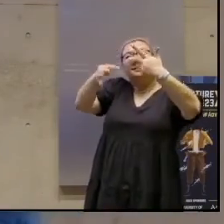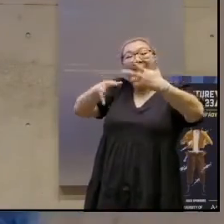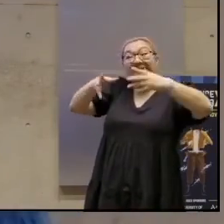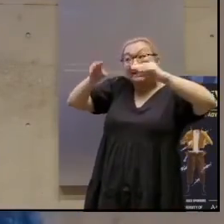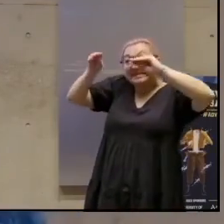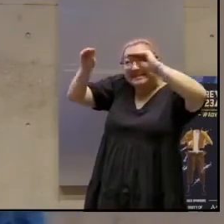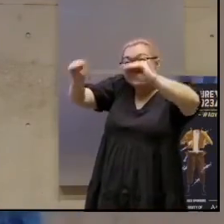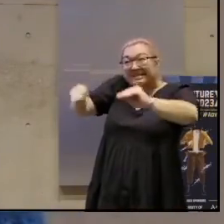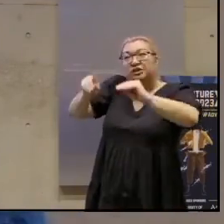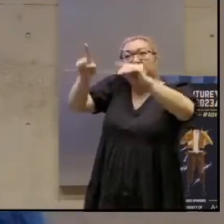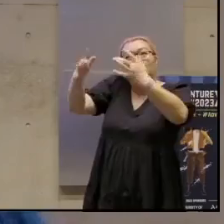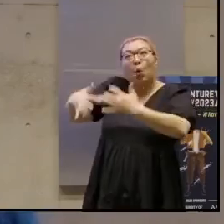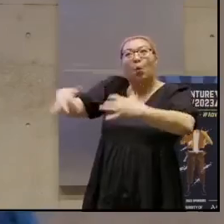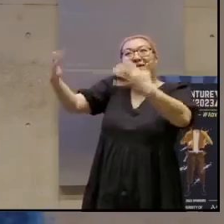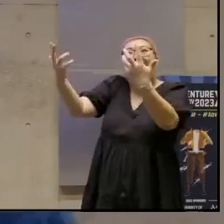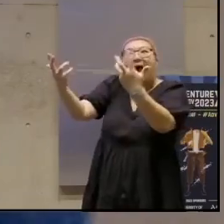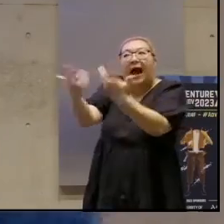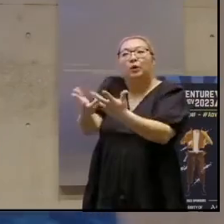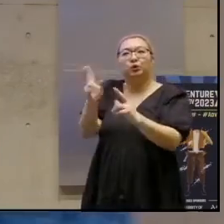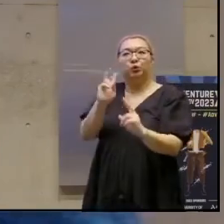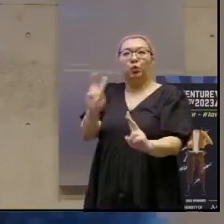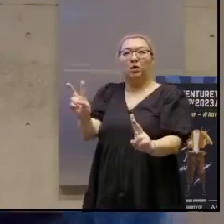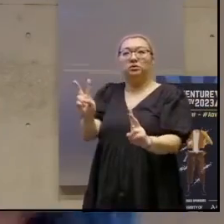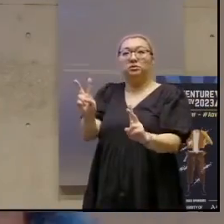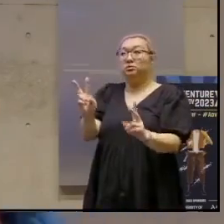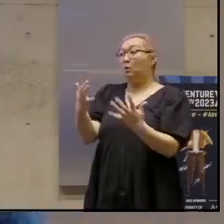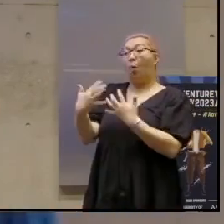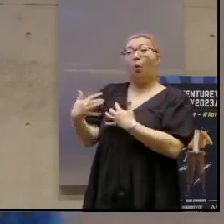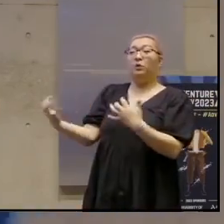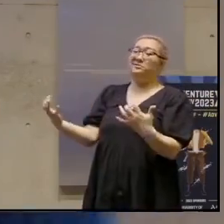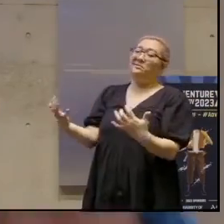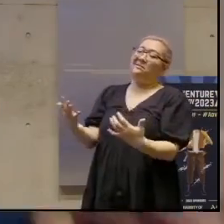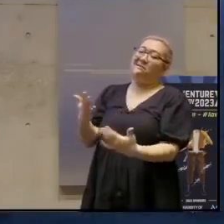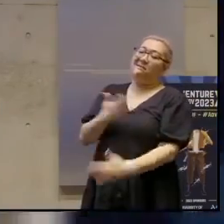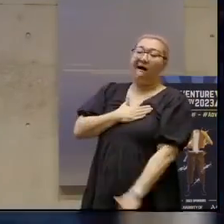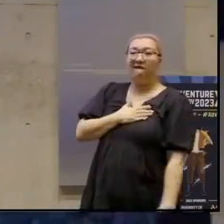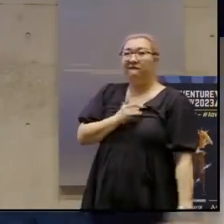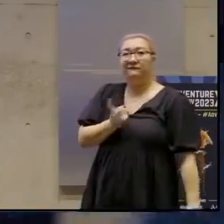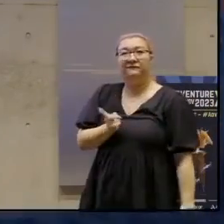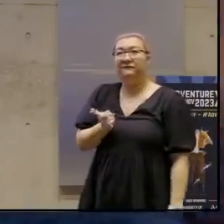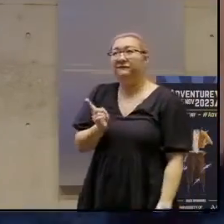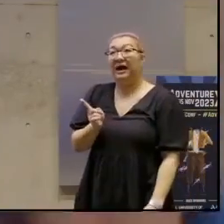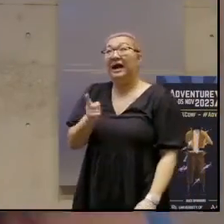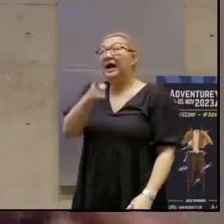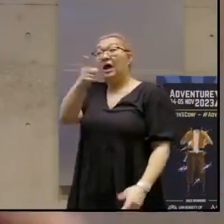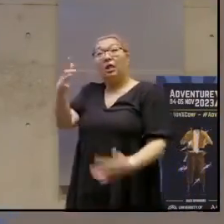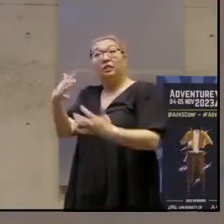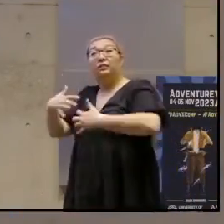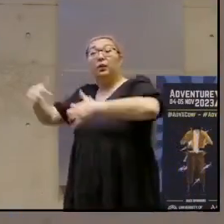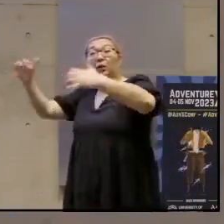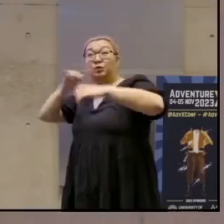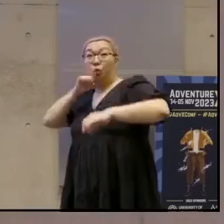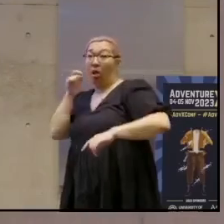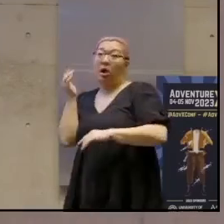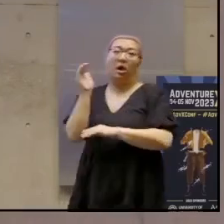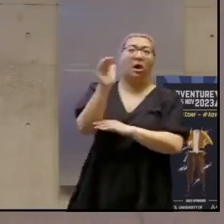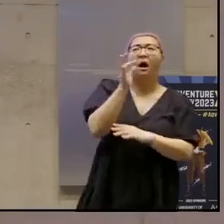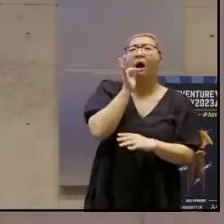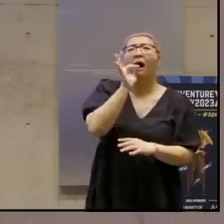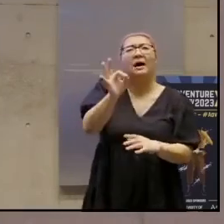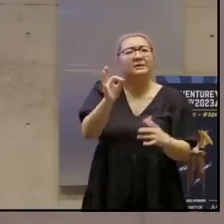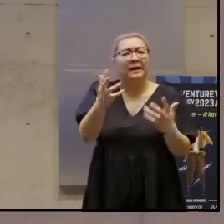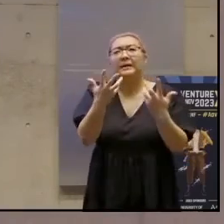Audiences love that shit, okay? They eat it up. They come to you asking as a narrative person, tell me